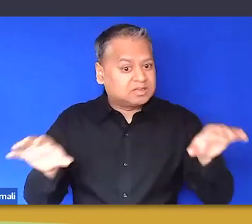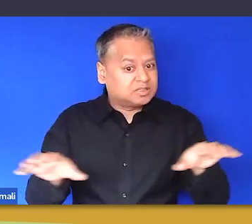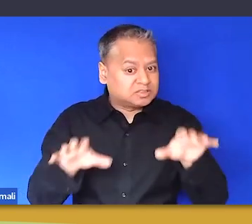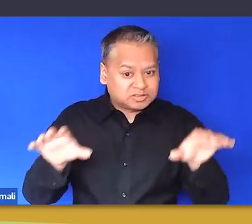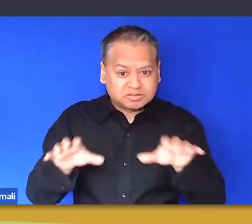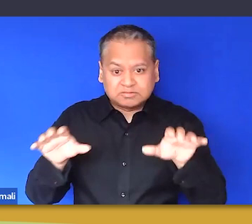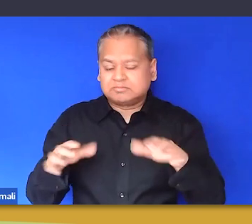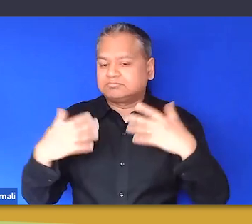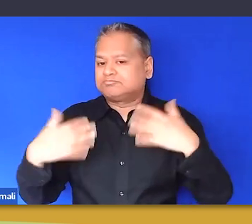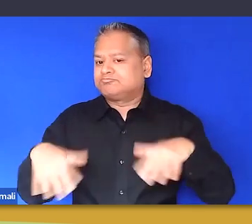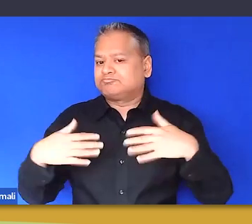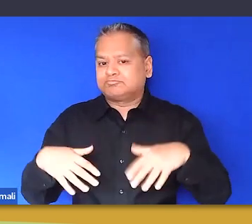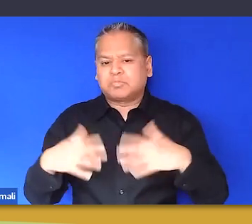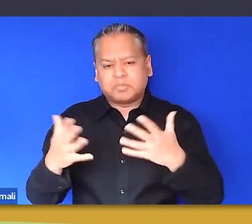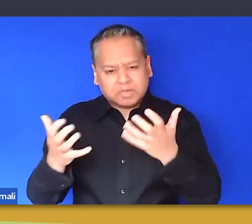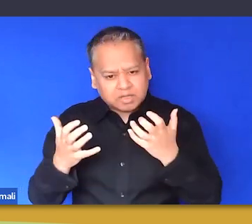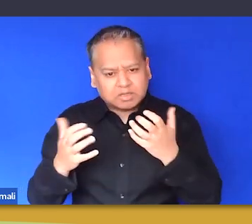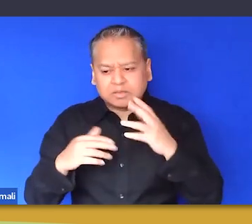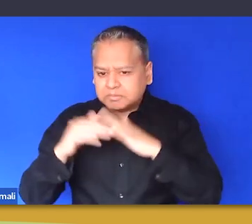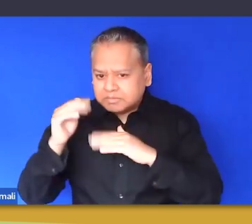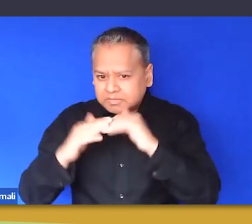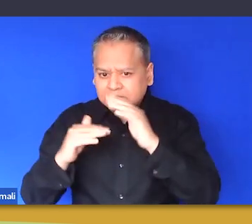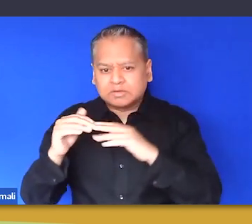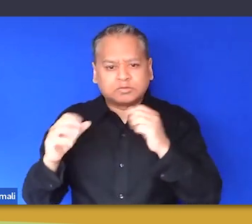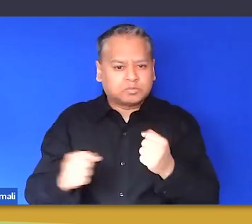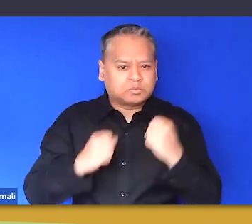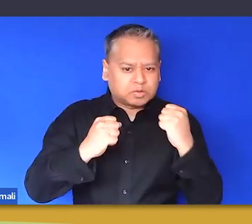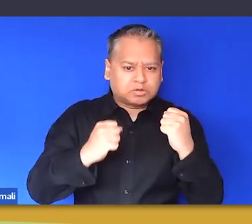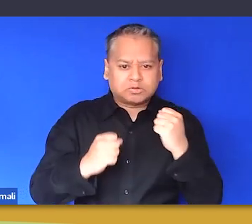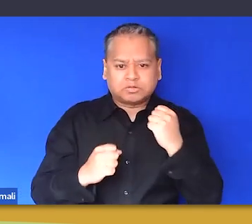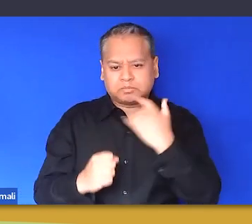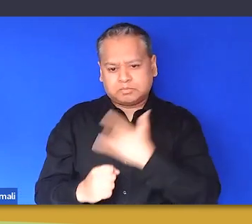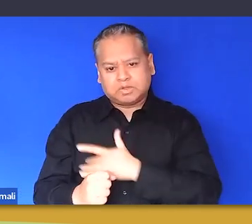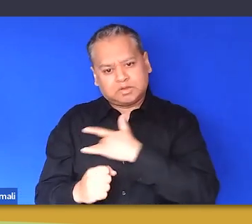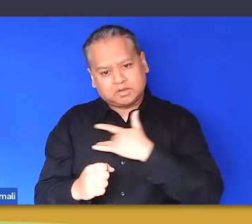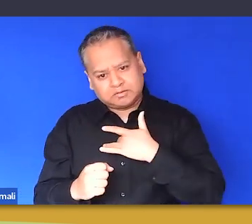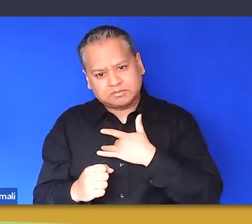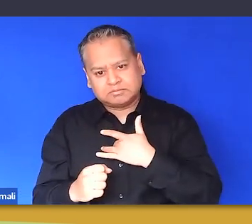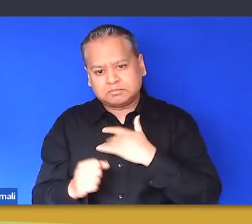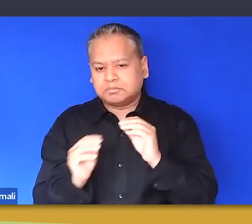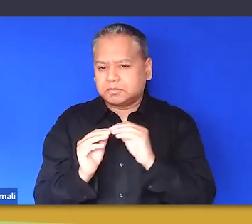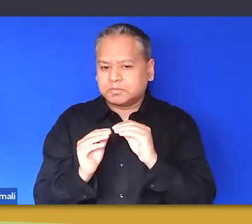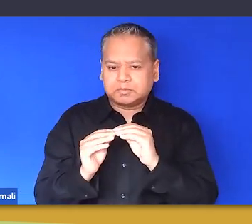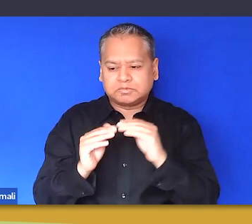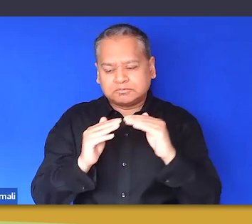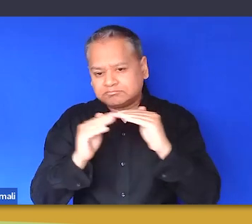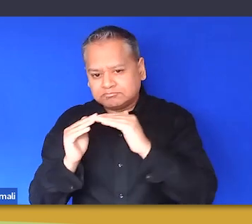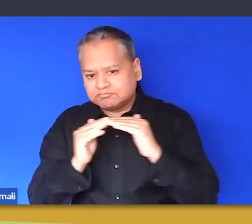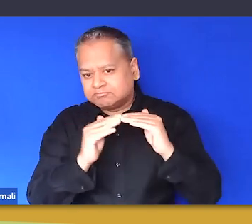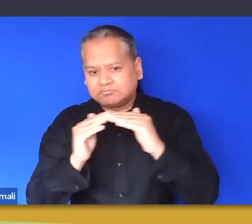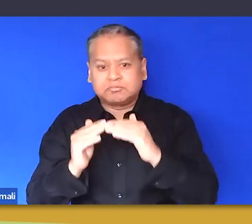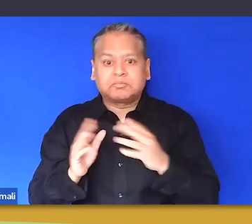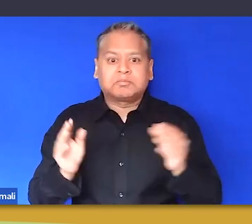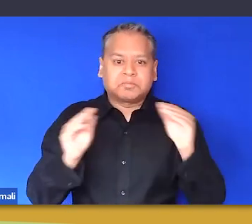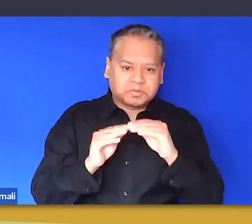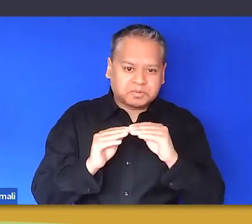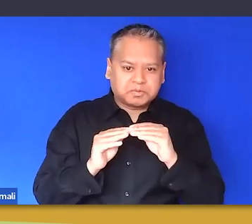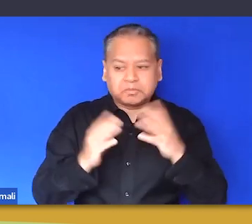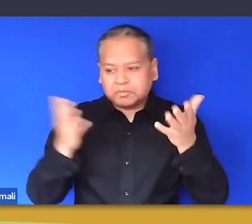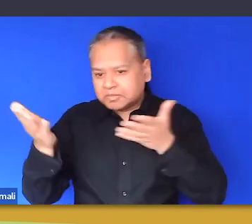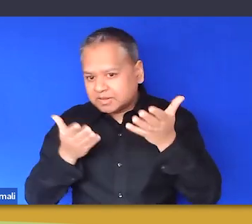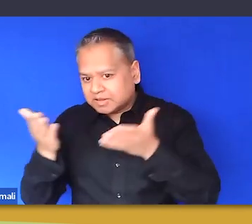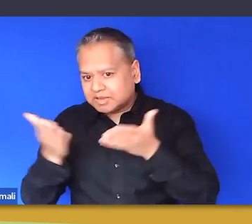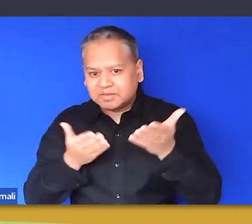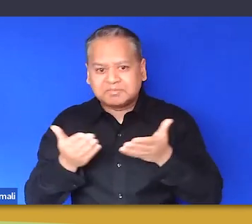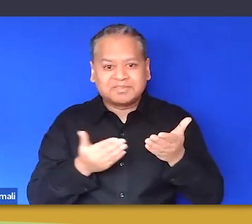stronger province, one that is welcoming, just, and equitable for everyone. That's our shared vision, but systemic